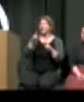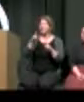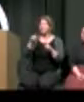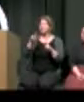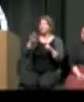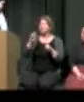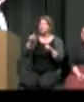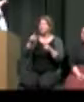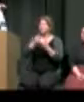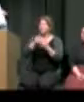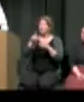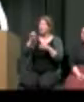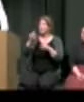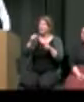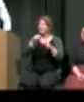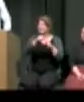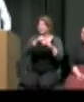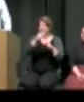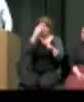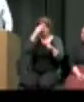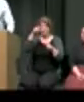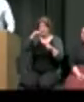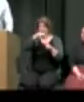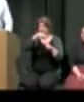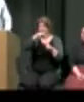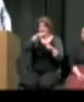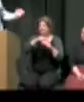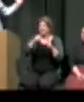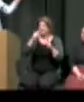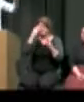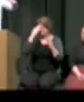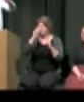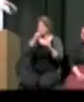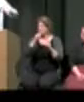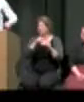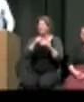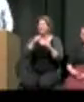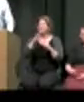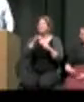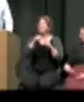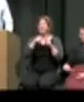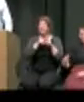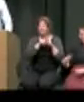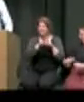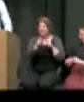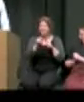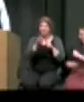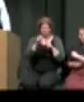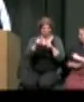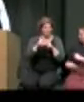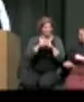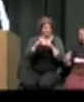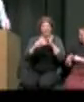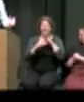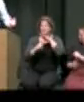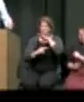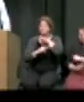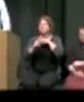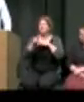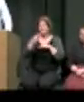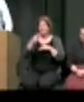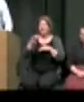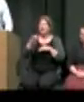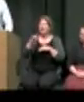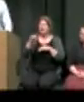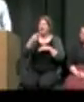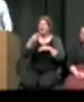lot. Anyone familiar with the area, which I think everyone is, High Bridge Trail extends right off of that. So making sure we leave that